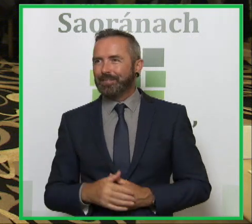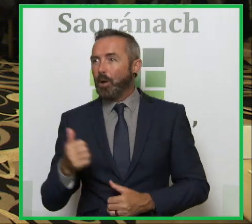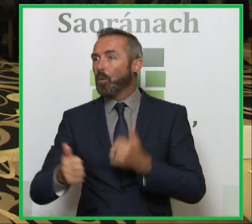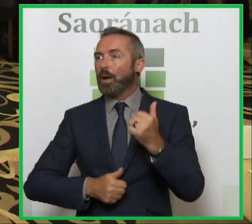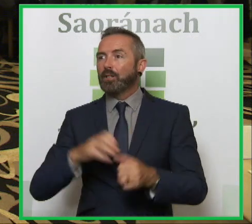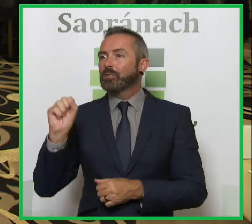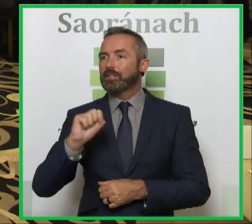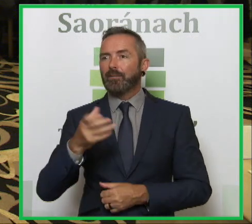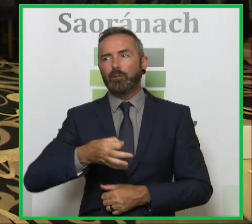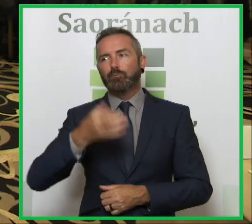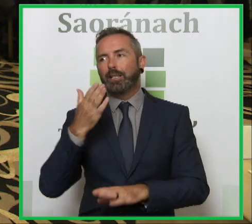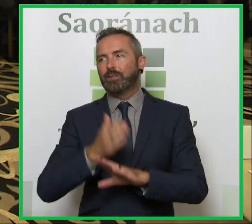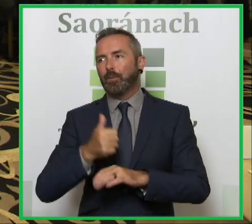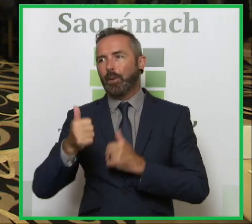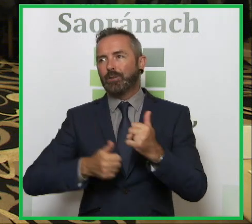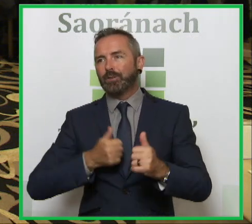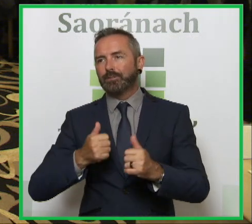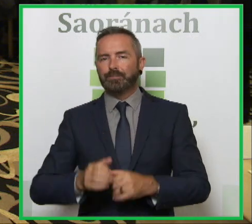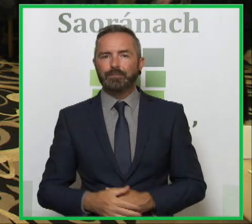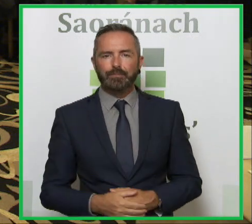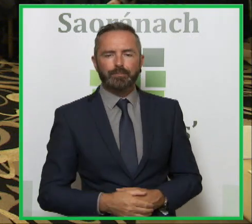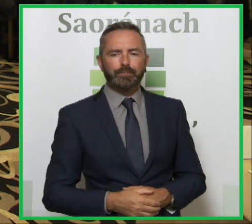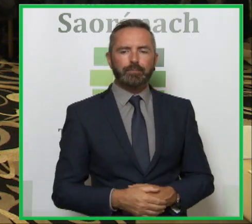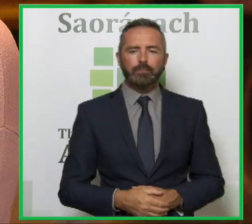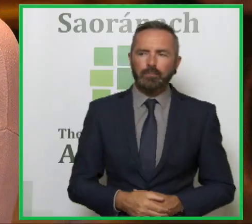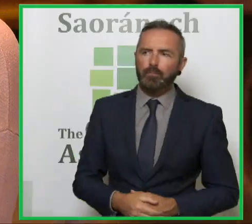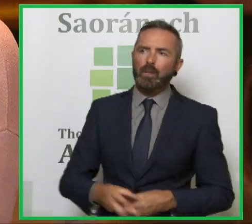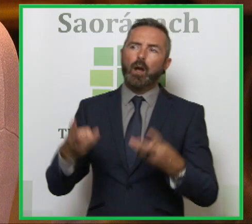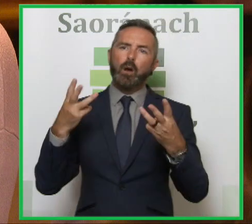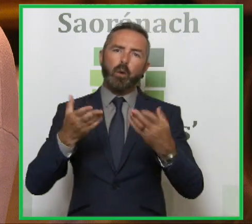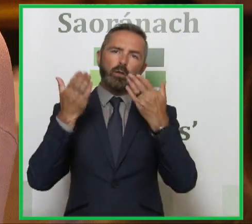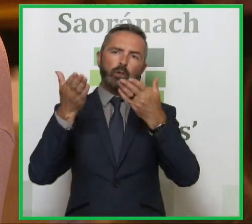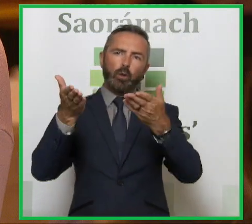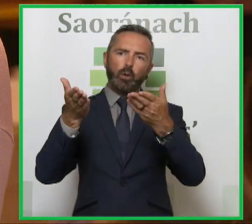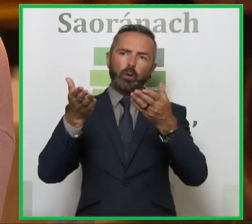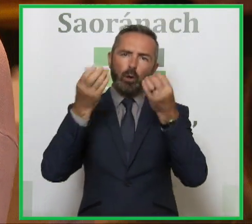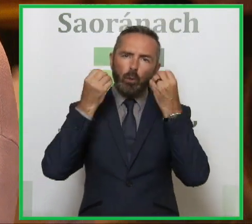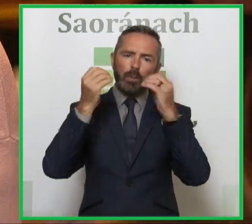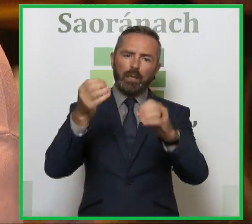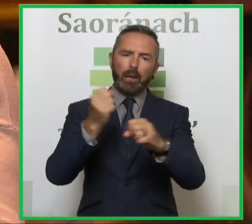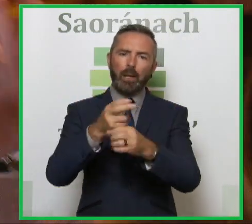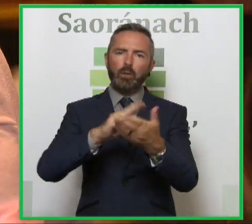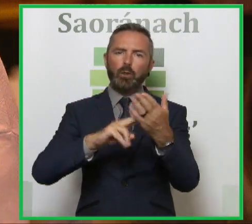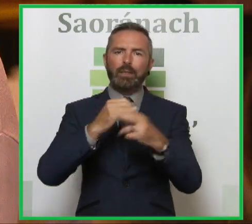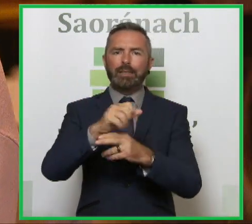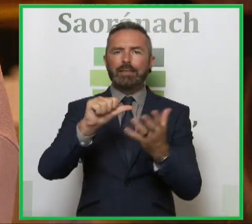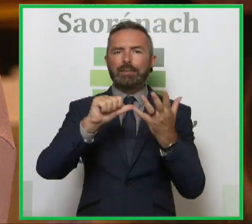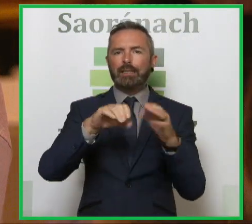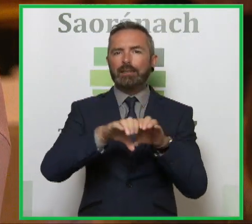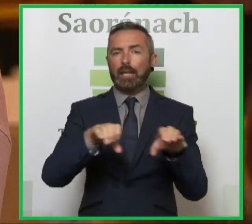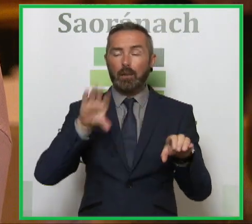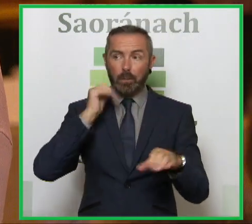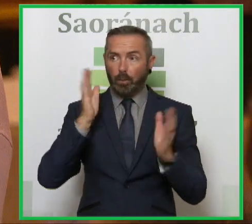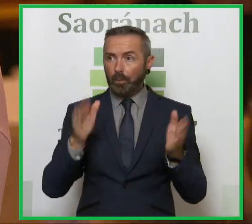doing a great job there. I'm just wondering your opinion on bringing it into 6th class, because we have heard through our meetings